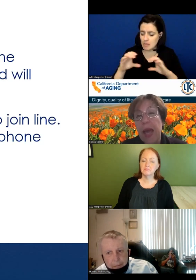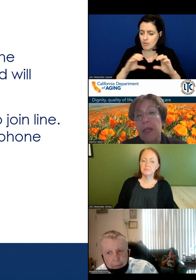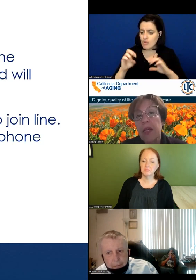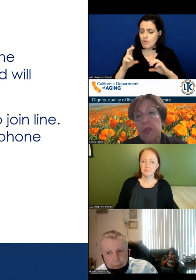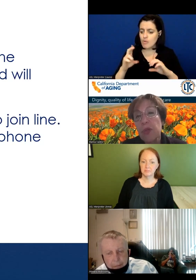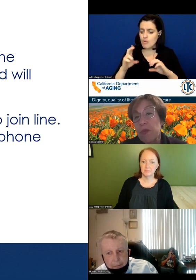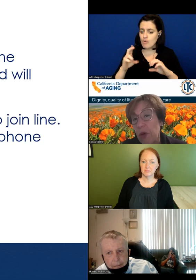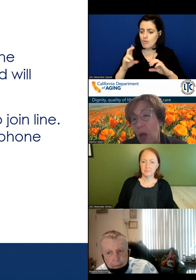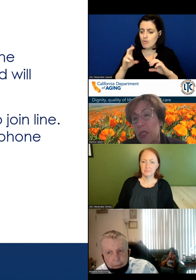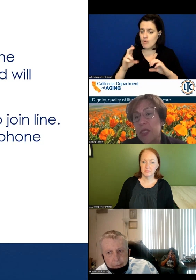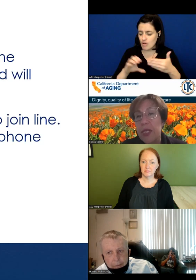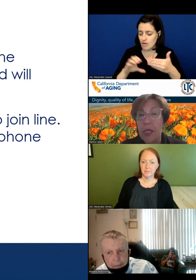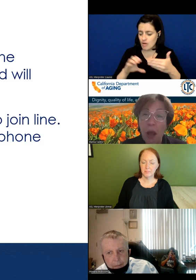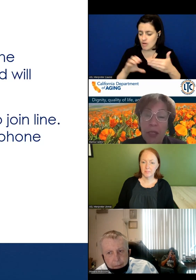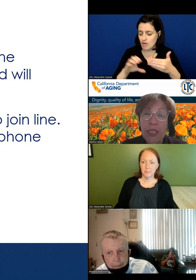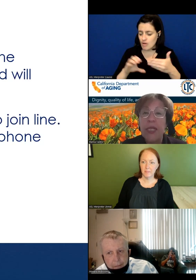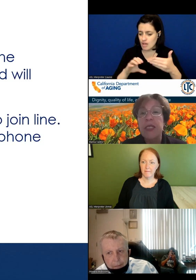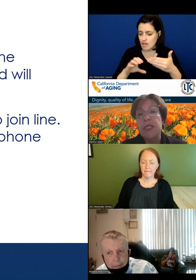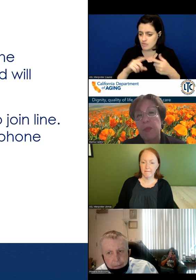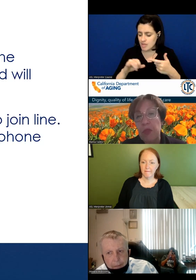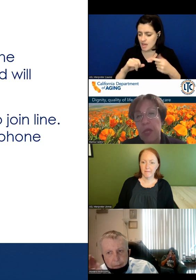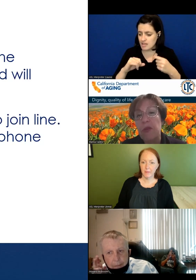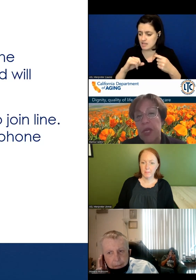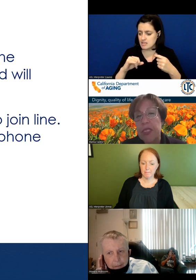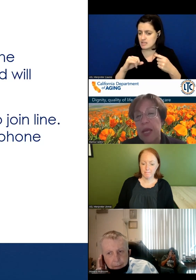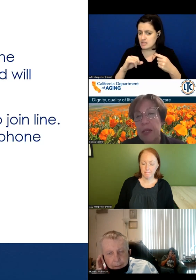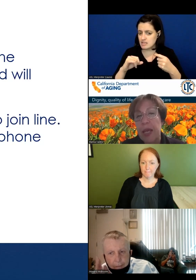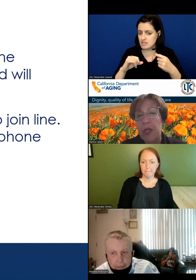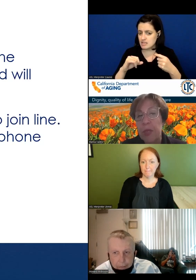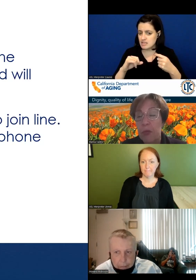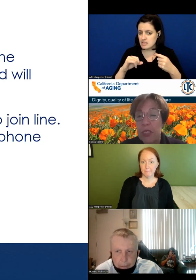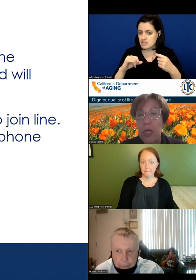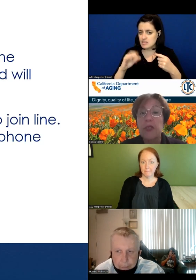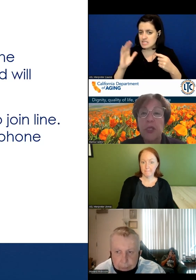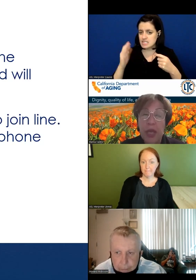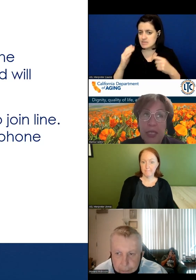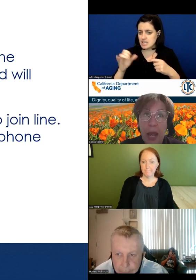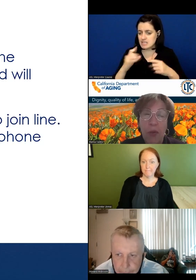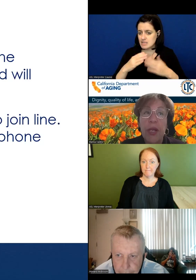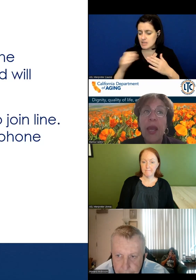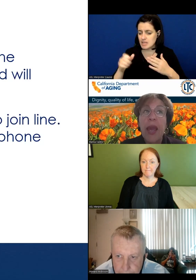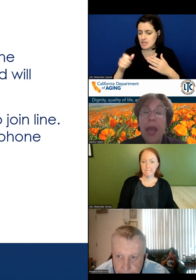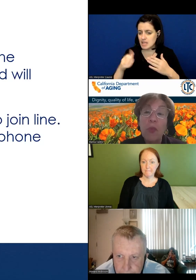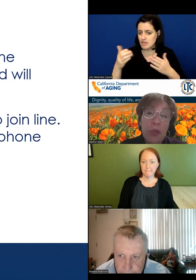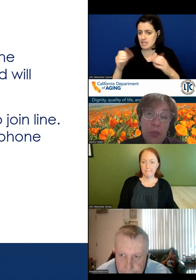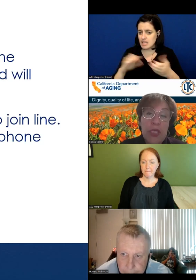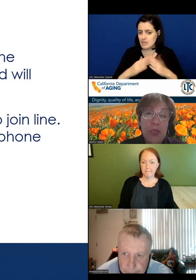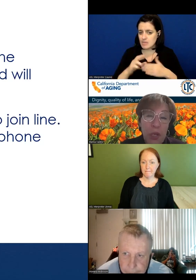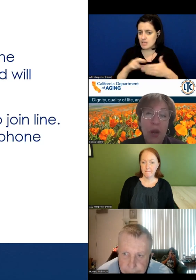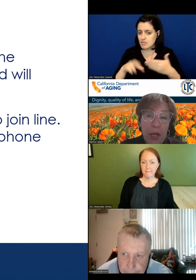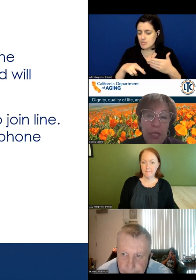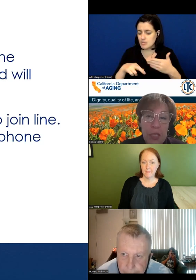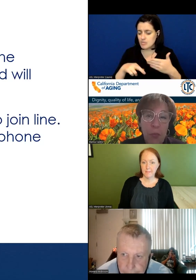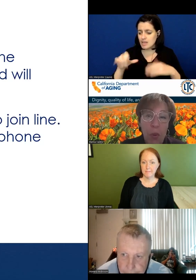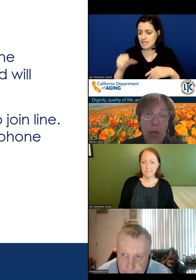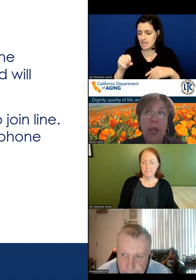from that. So the falls, the incontinence, some of the other things that could be a result. So yes, Howard. And one of the reasons we